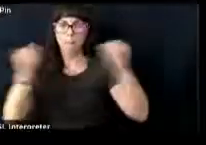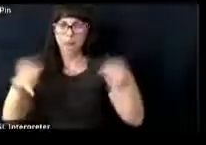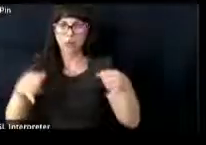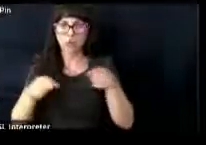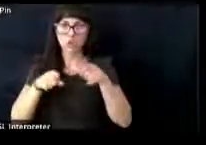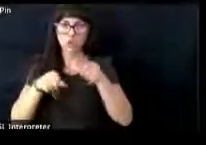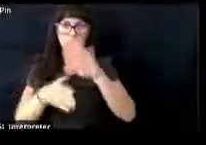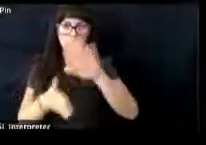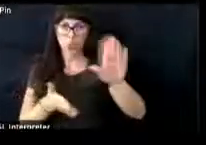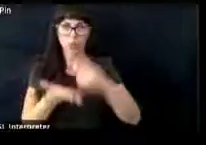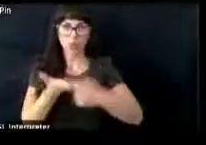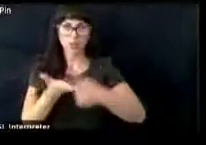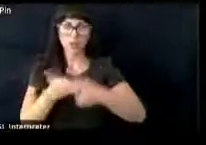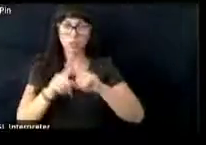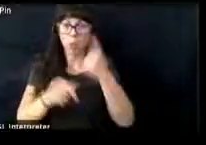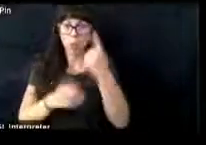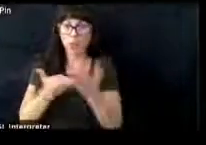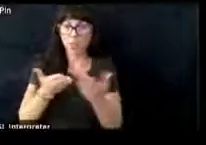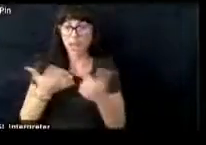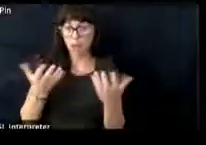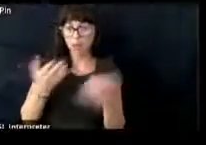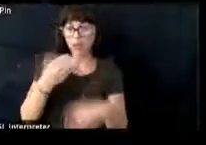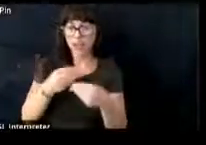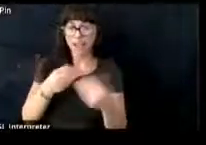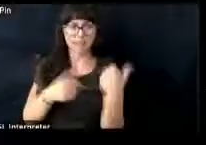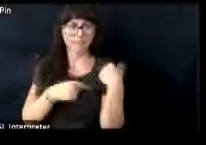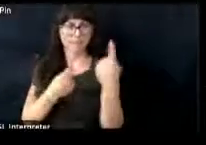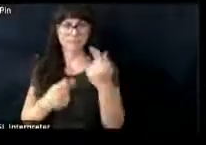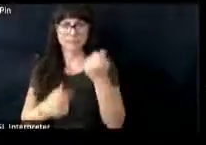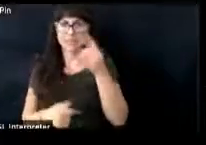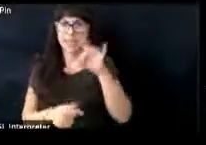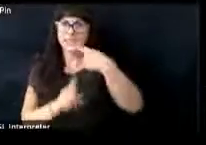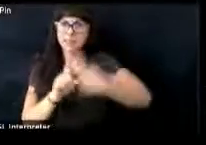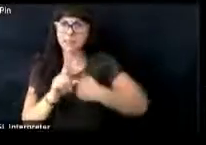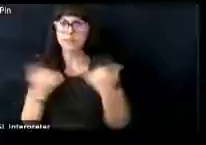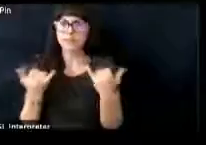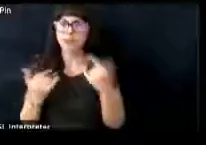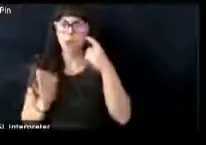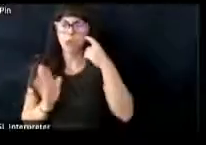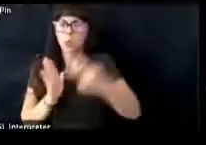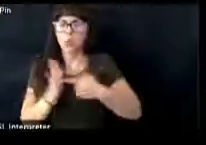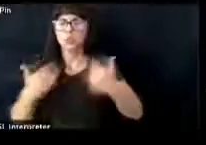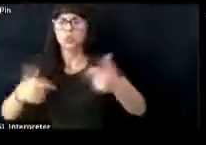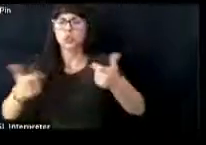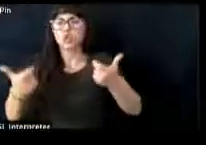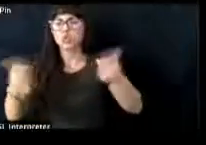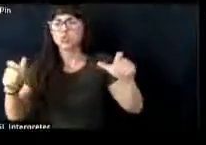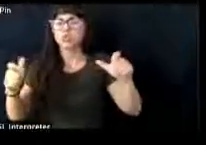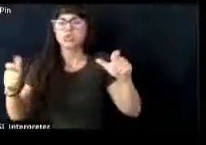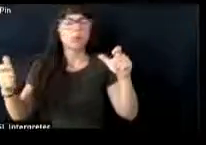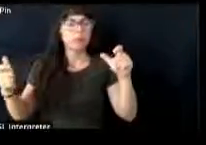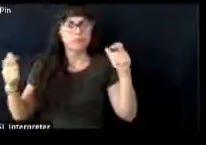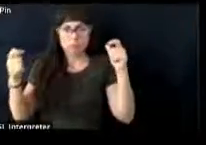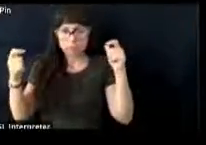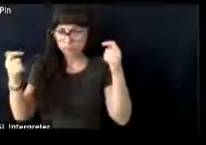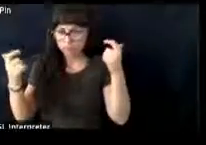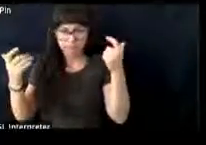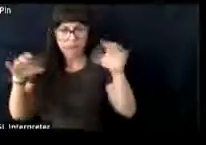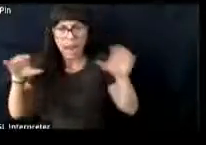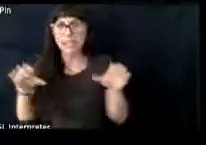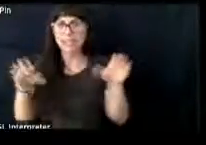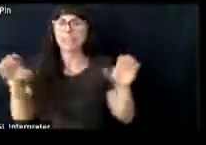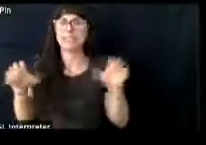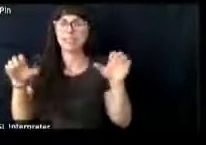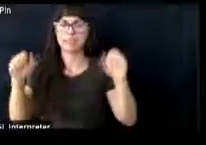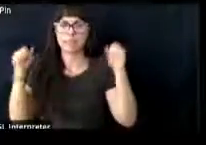deliberations. One thing I wanted to add is that the last 18 months or so has seen an extraordinary amount of activity from